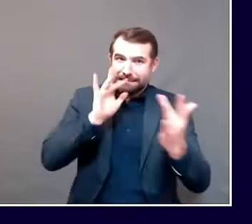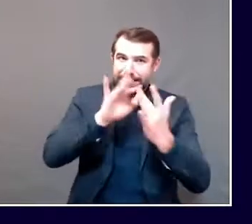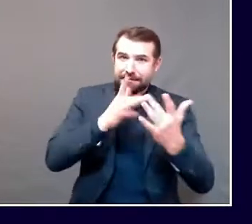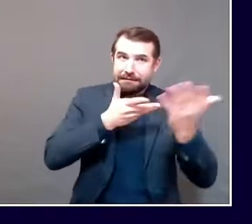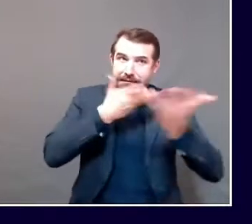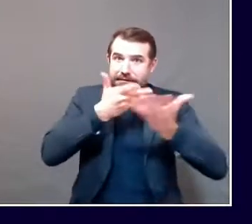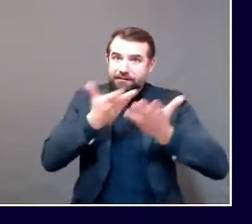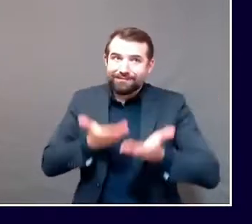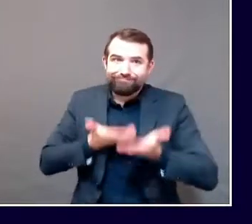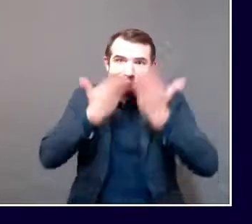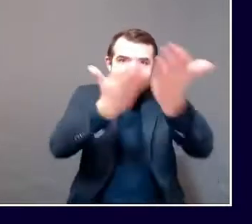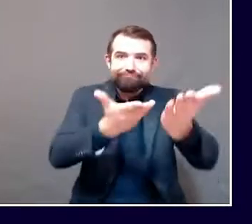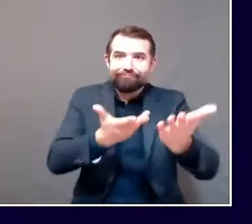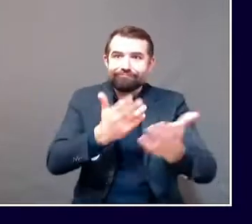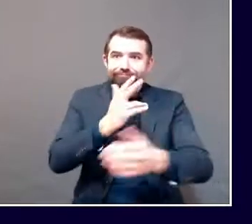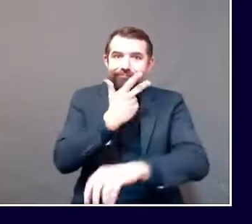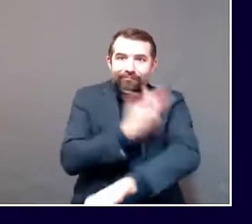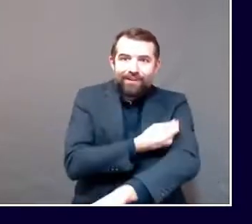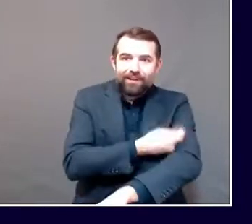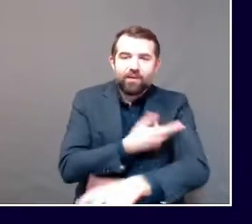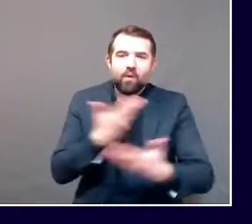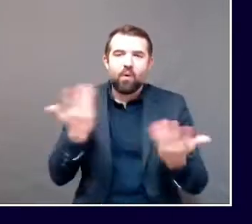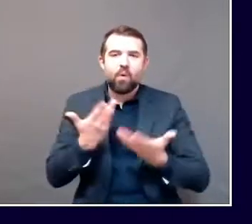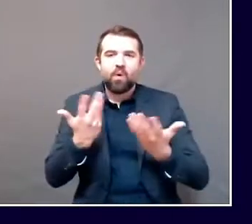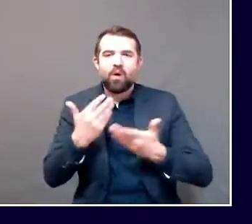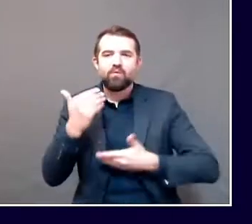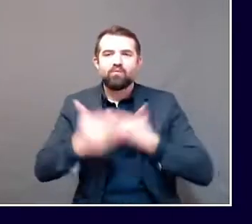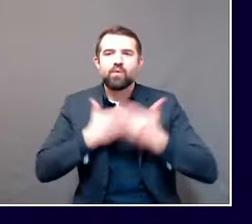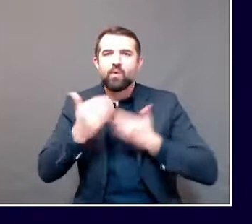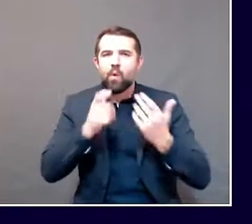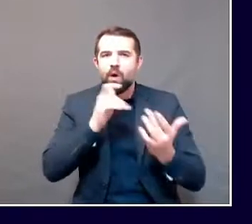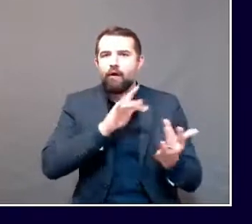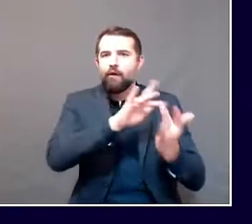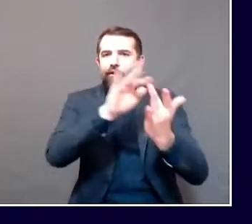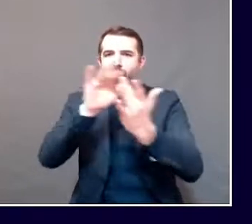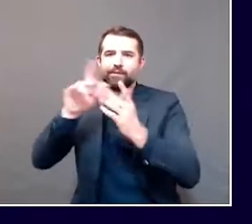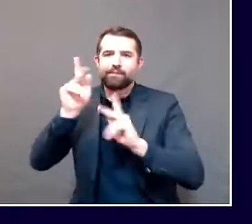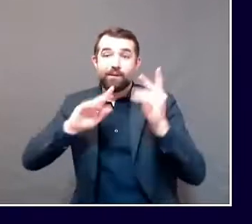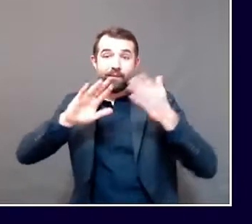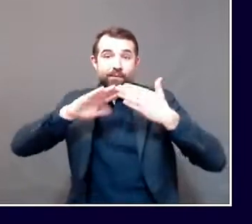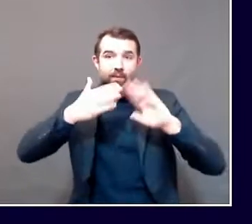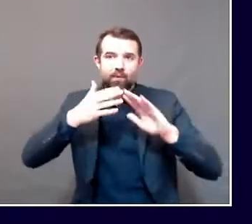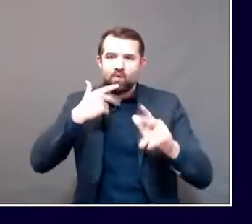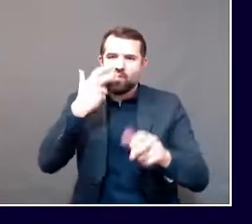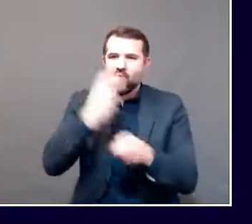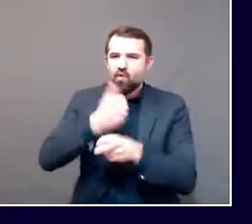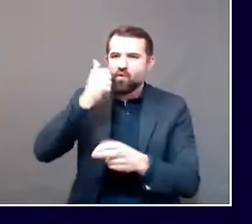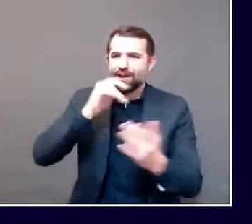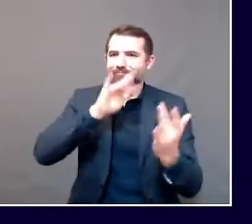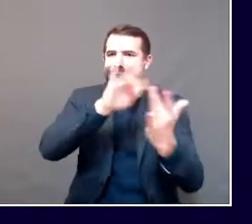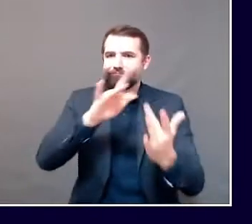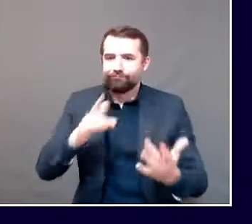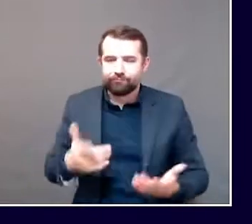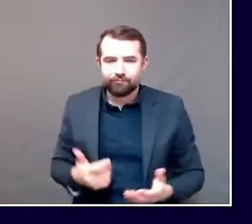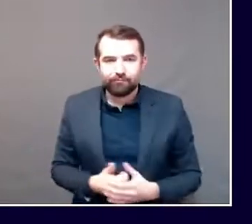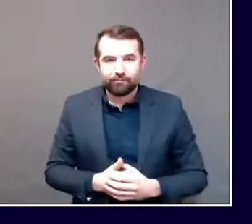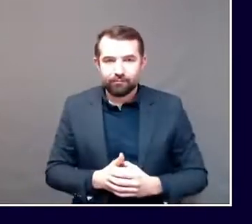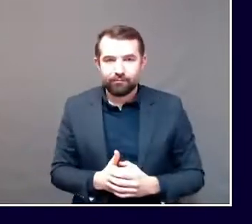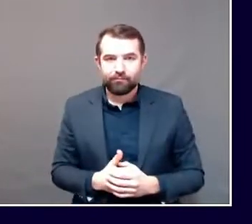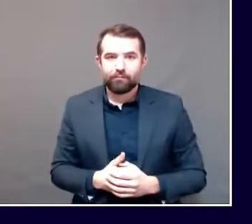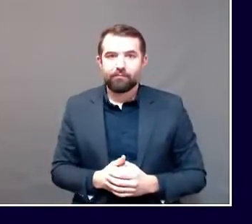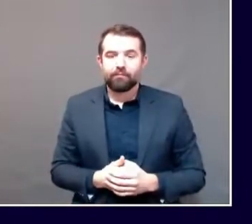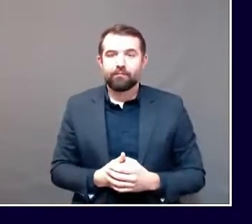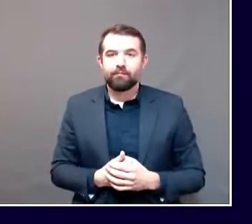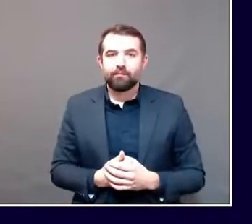so, what has been the process for reaching out to that community or communities, and what progress has been made? Sure. Evan, as of right